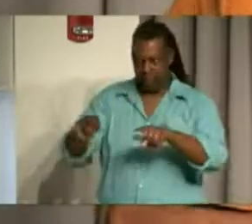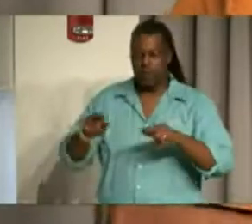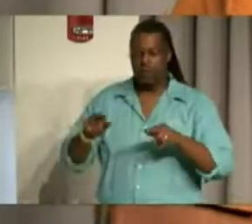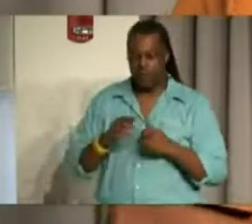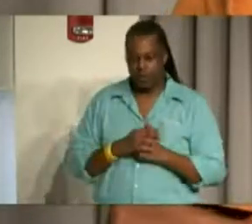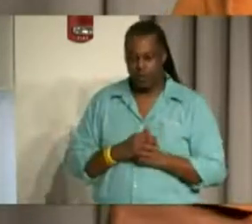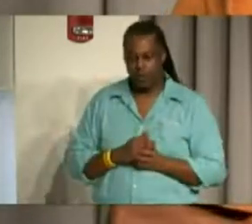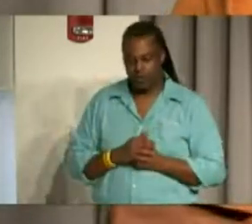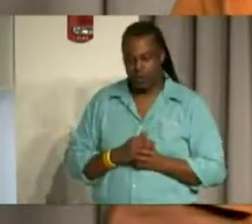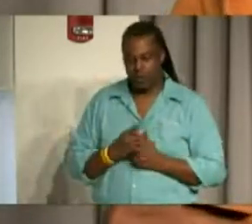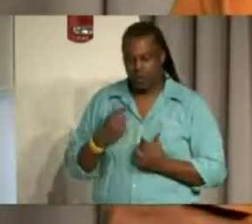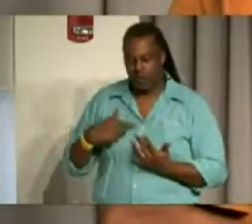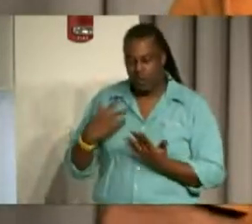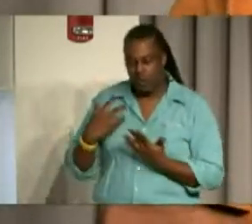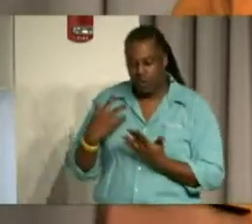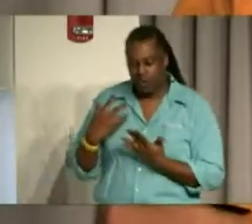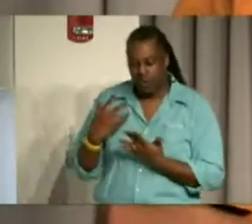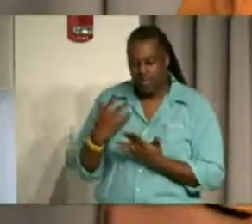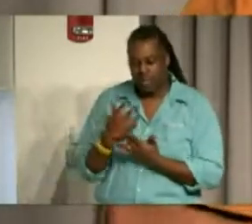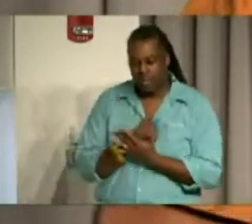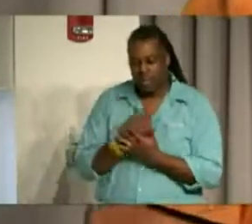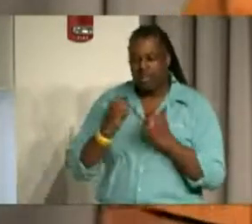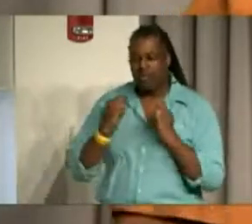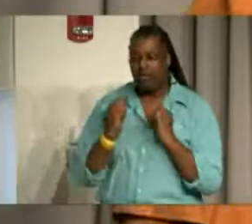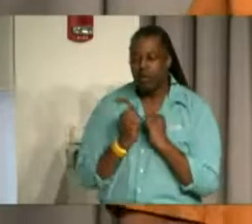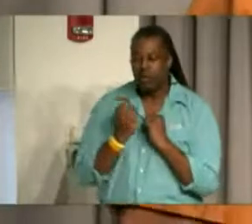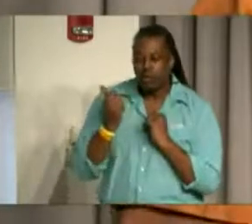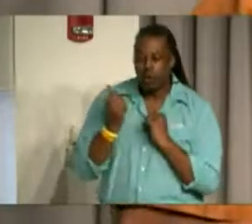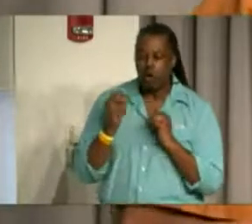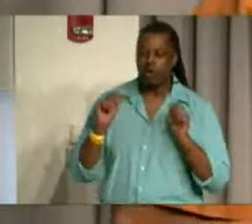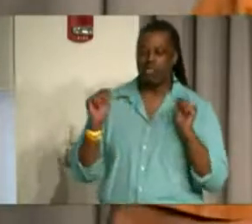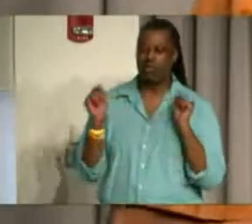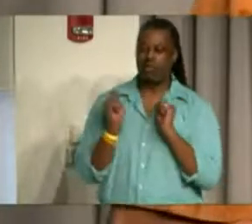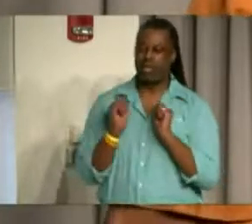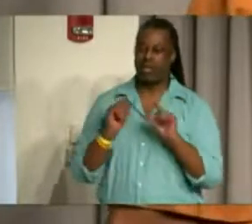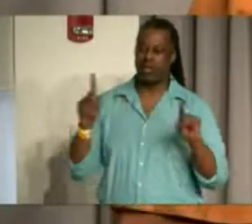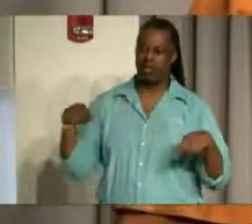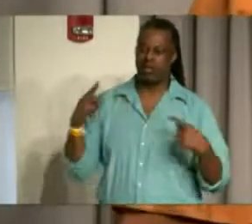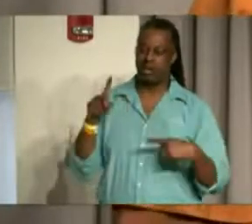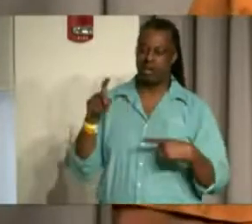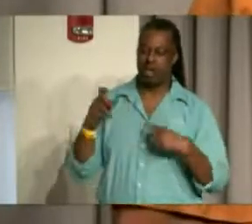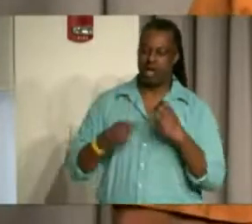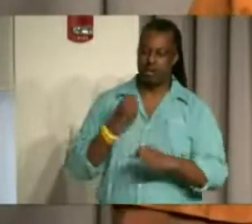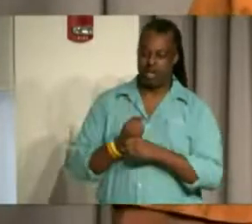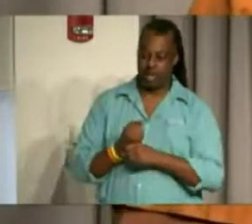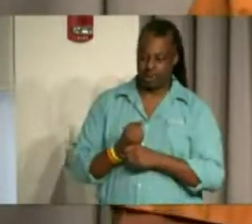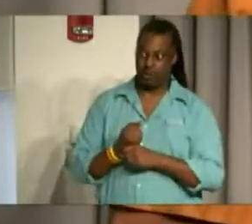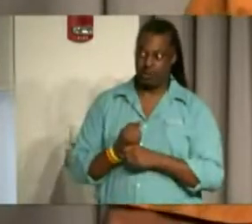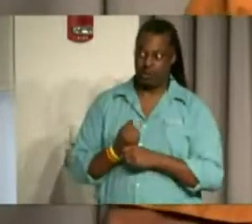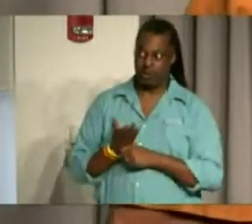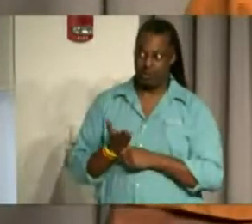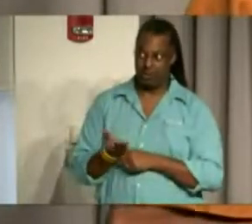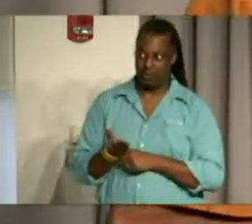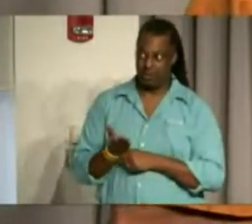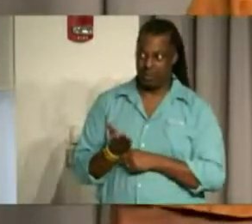We spent the coldest winter in 100 years defending the water.